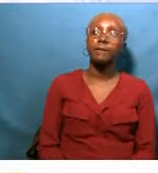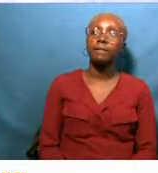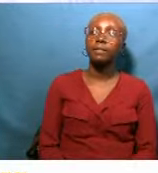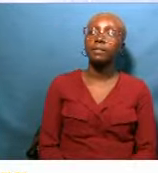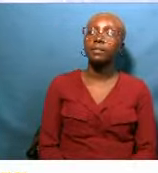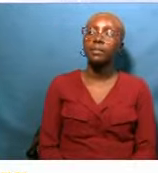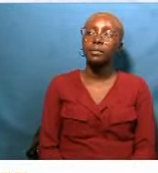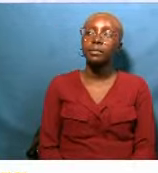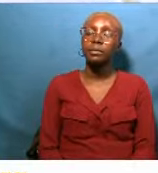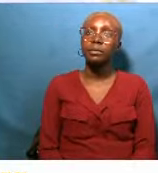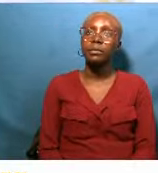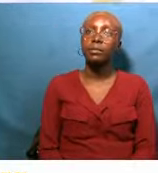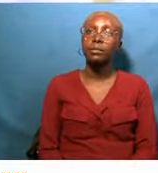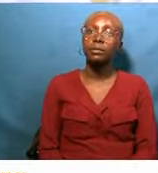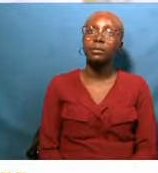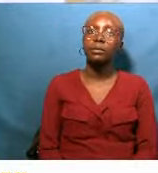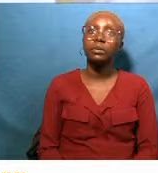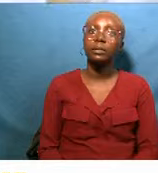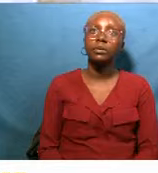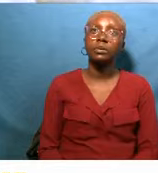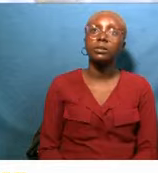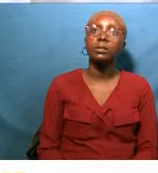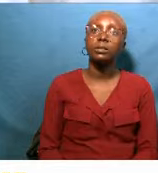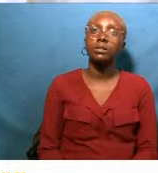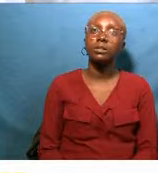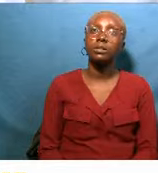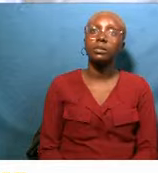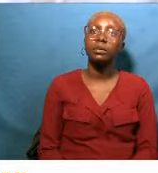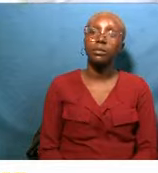kneel with his wife, Dr. Linda.